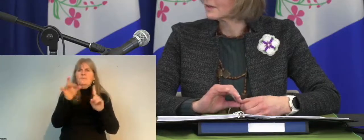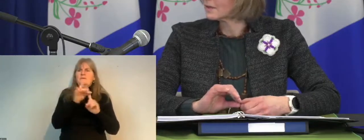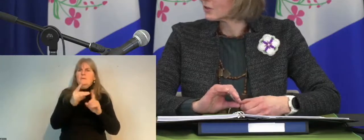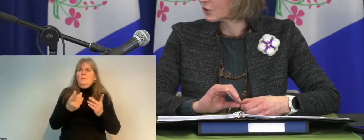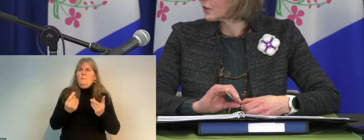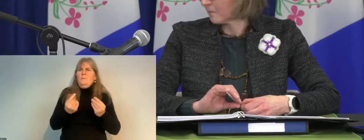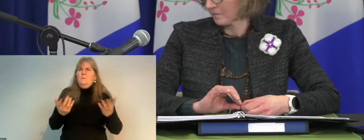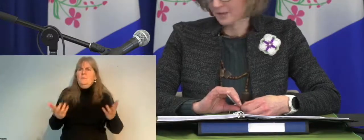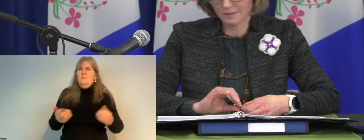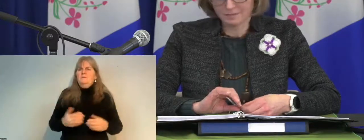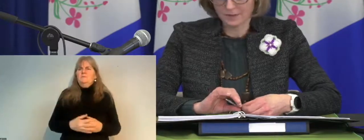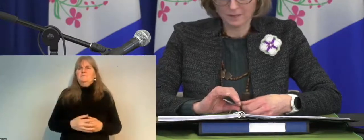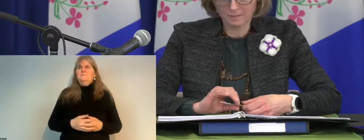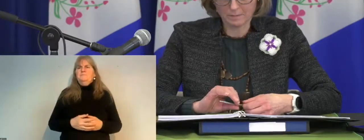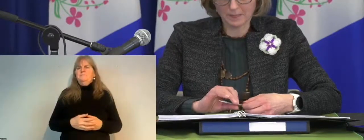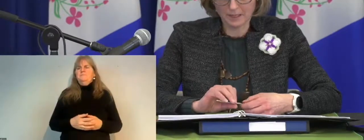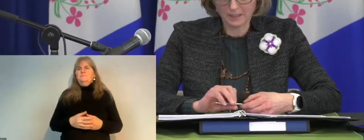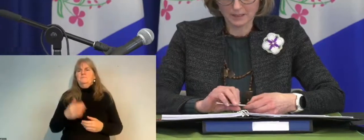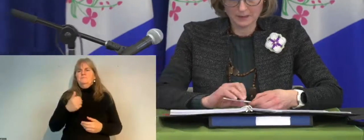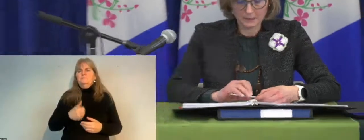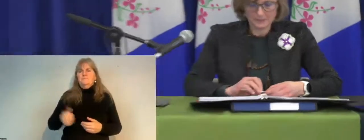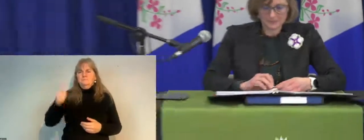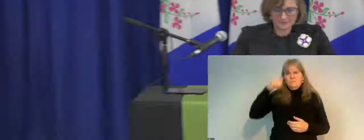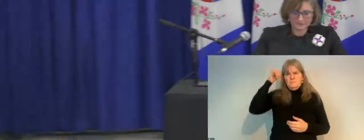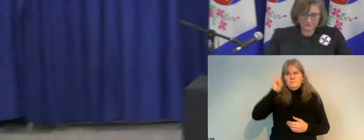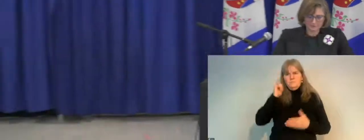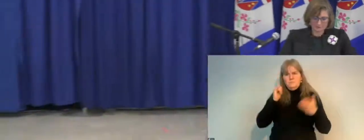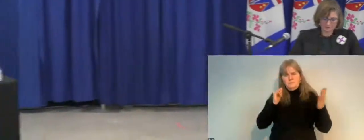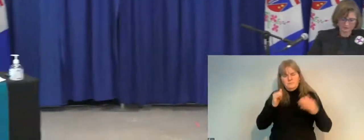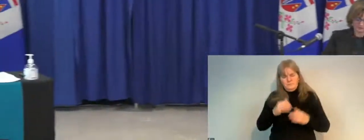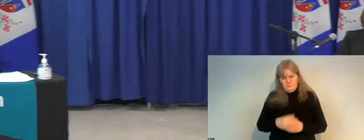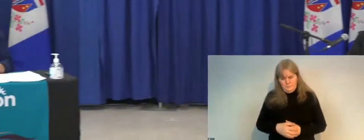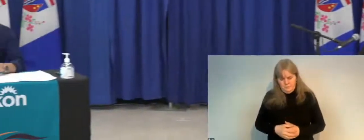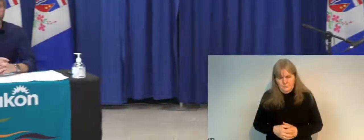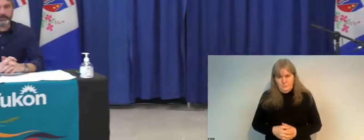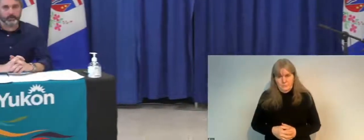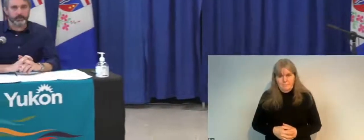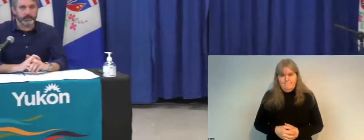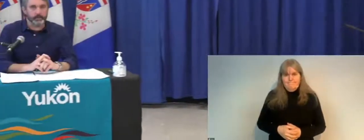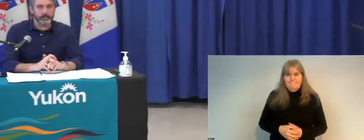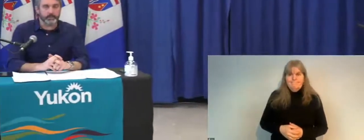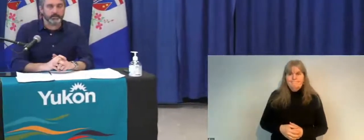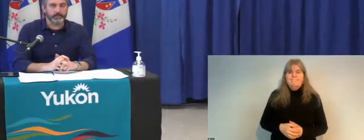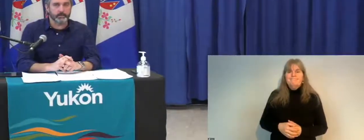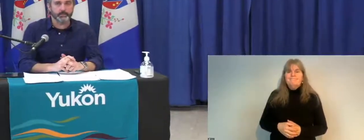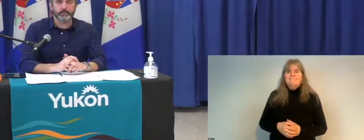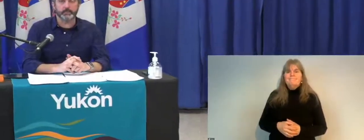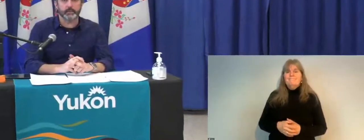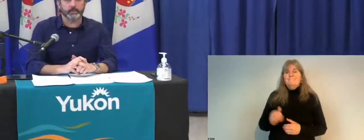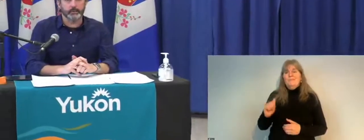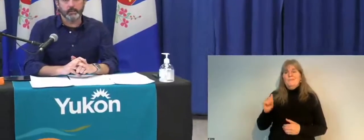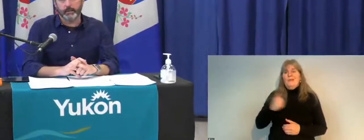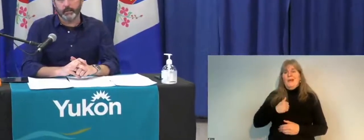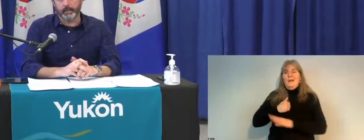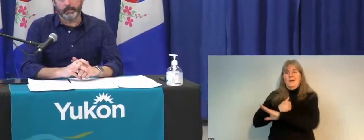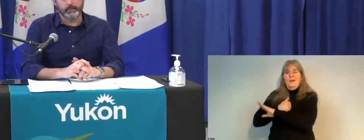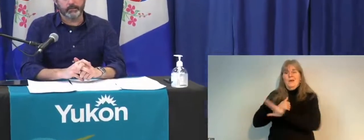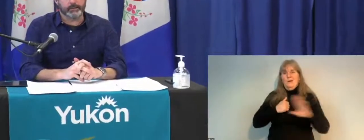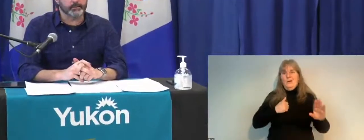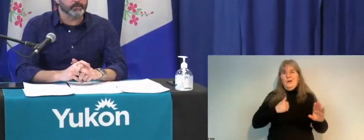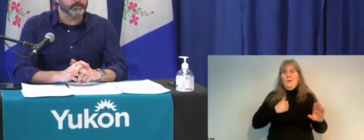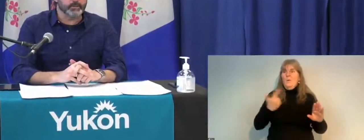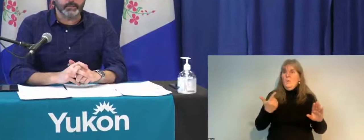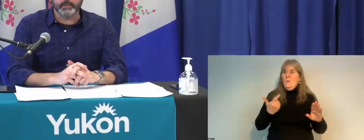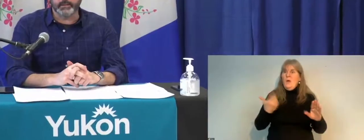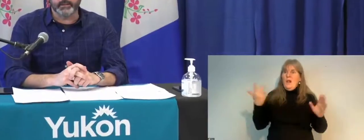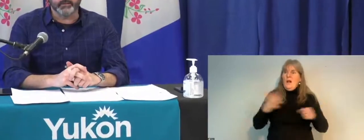I can start. Sure. I'm sure you have more on this too. Yeah, I mean, it's no secret that right across Canada, testing is being strained. And that's